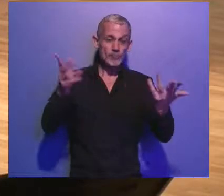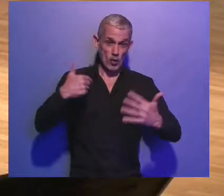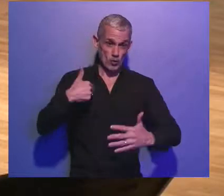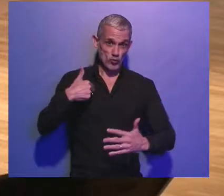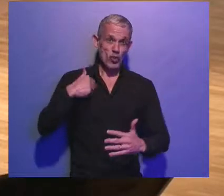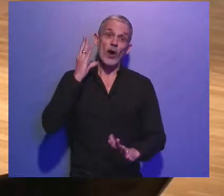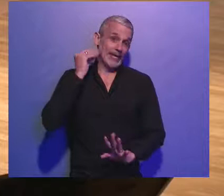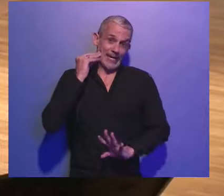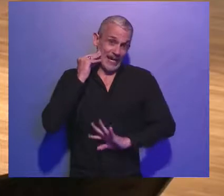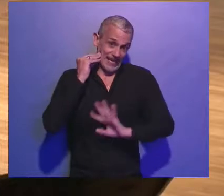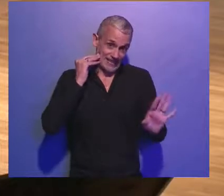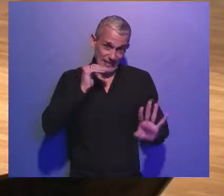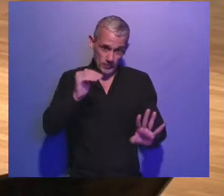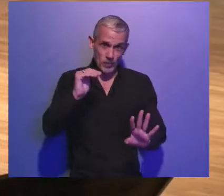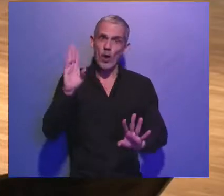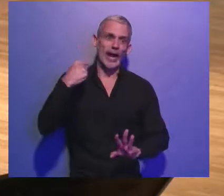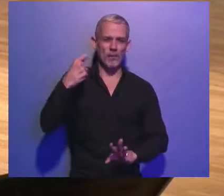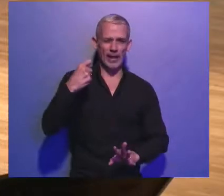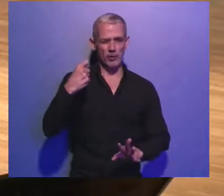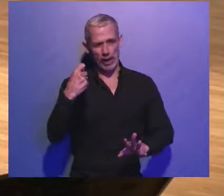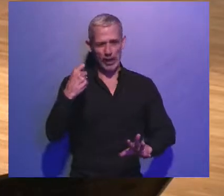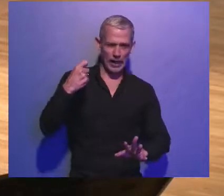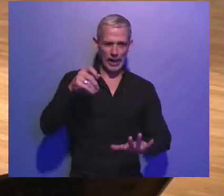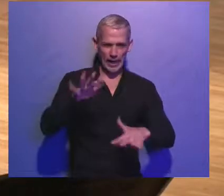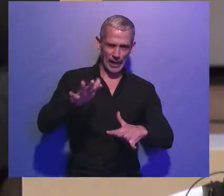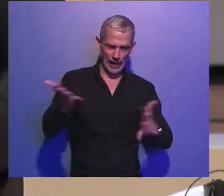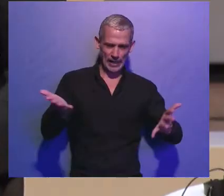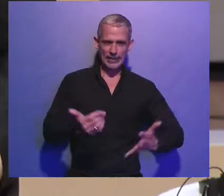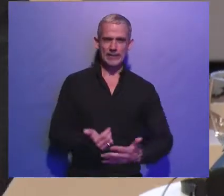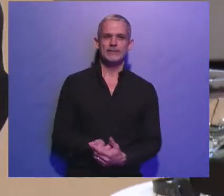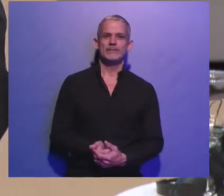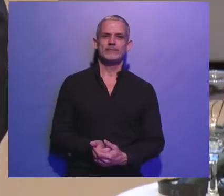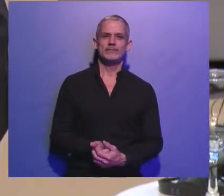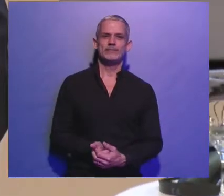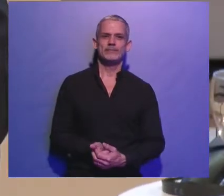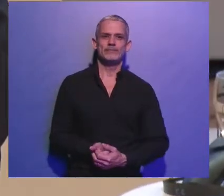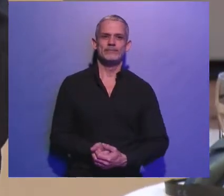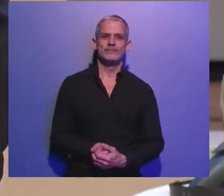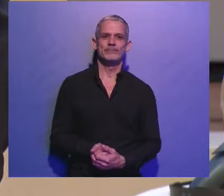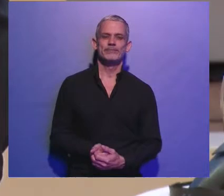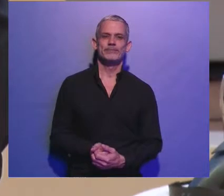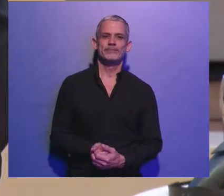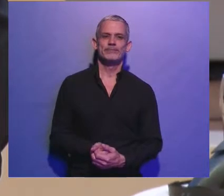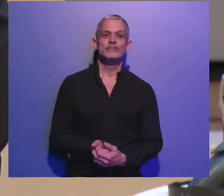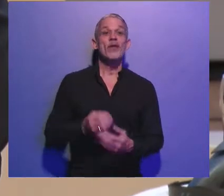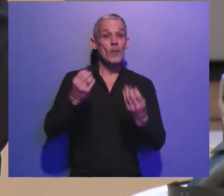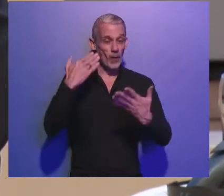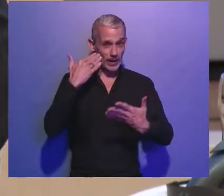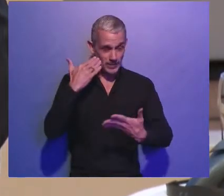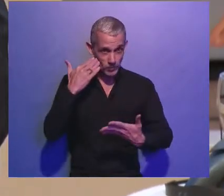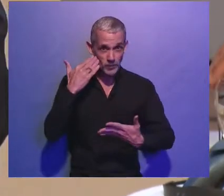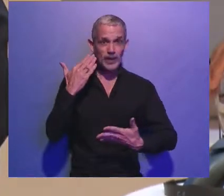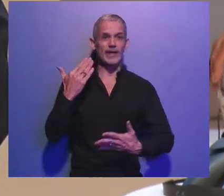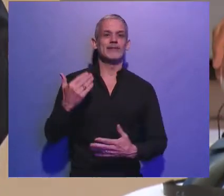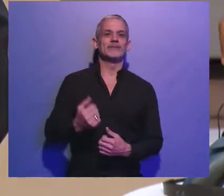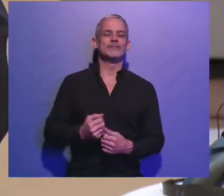make some remarks in English in answer to your questions. I don't speak Spanish so well. Fellow members